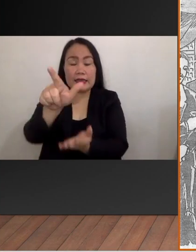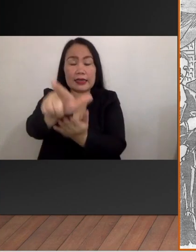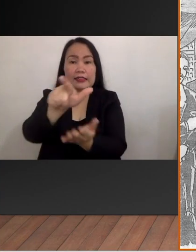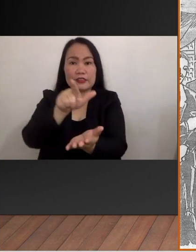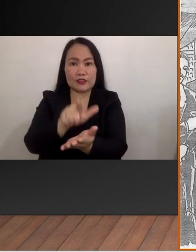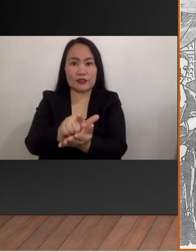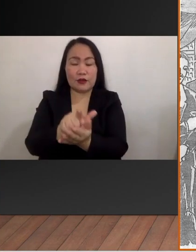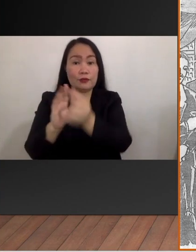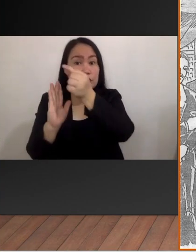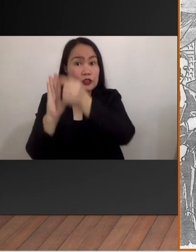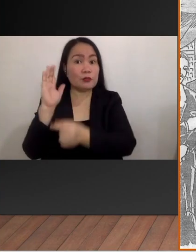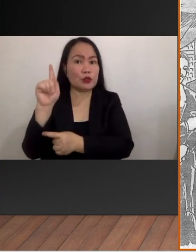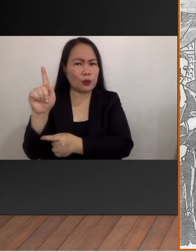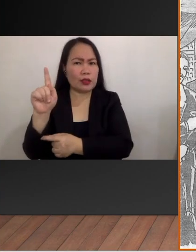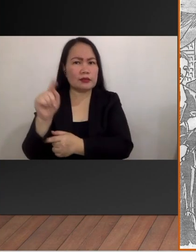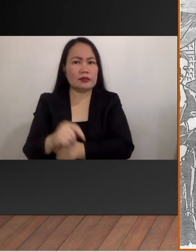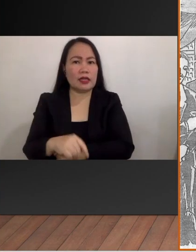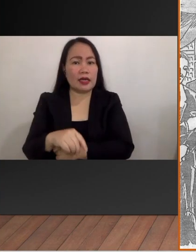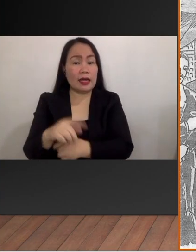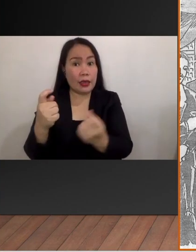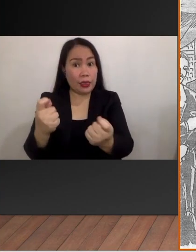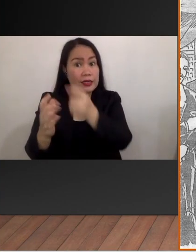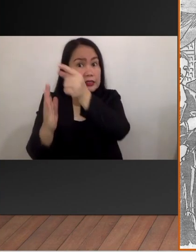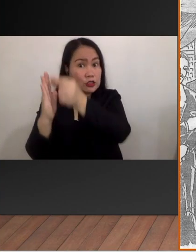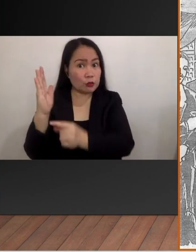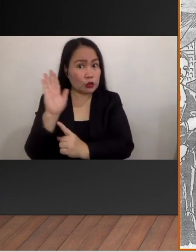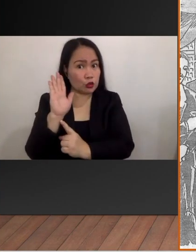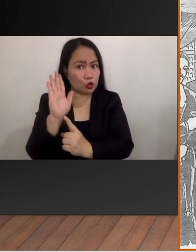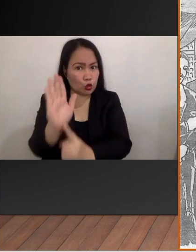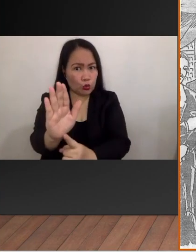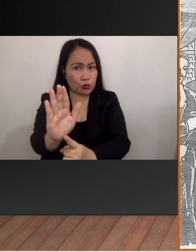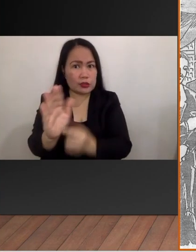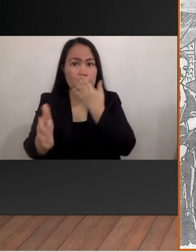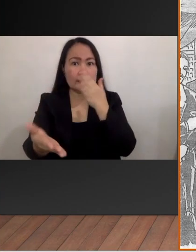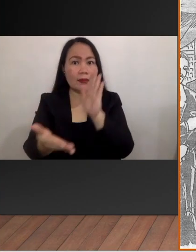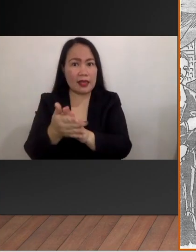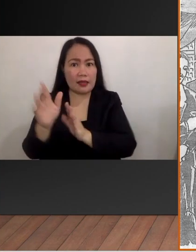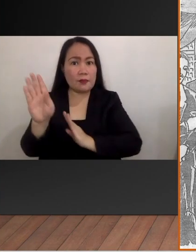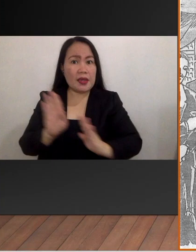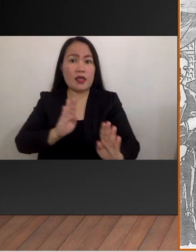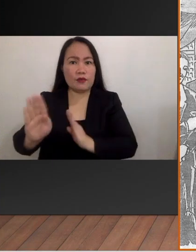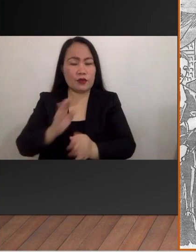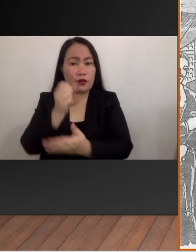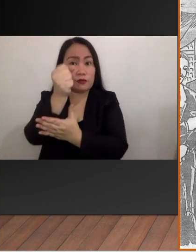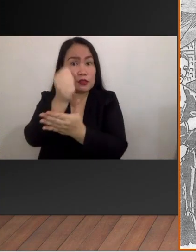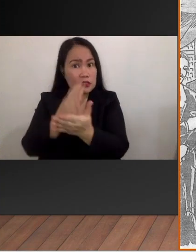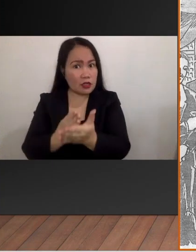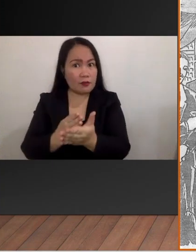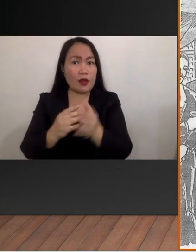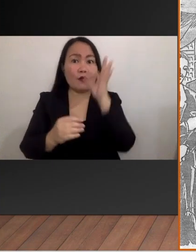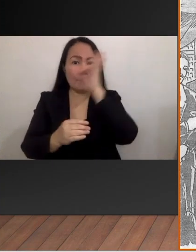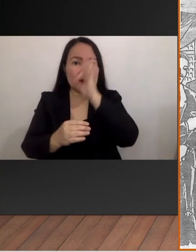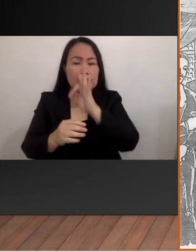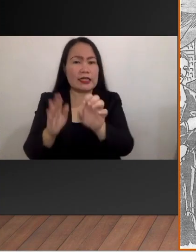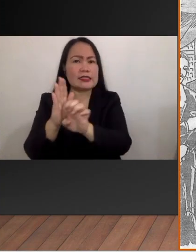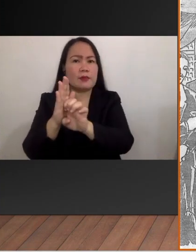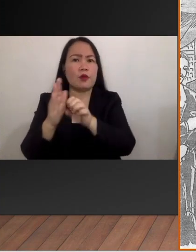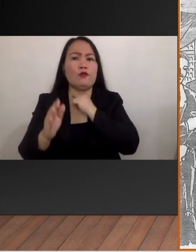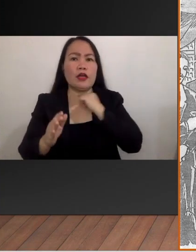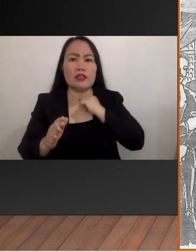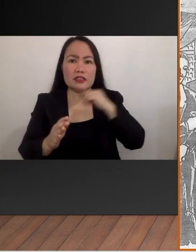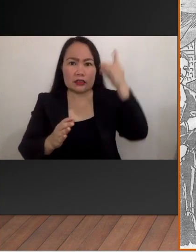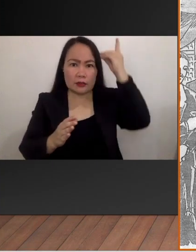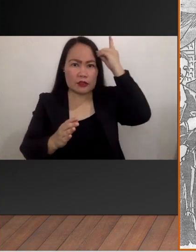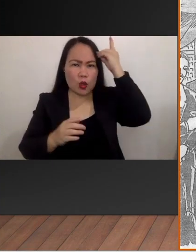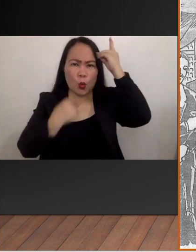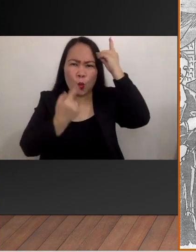Lesson of Chapter 1. This chapter shows the bad behavior of some Filipinos. Like Padre Damaso,